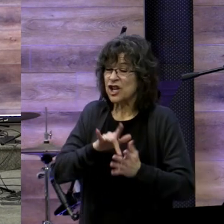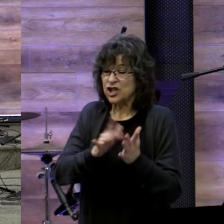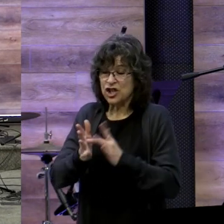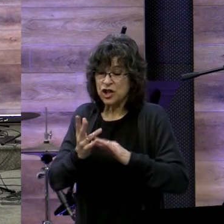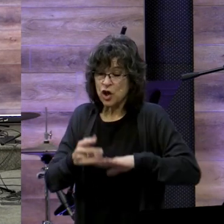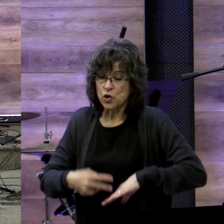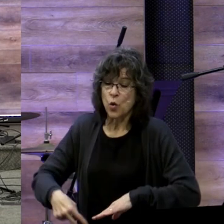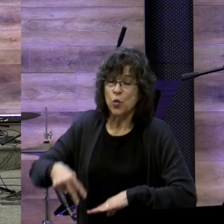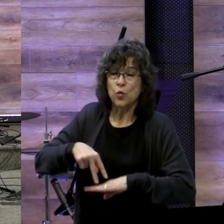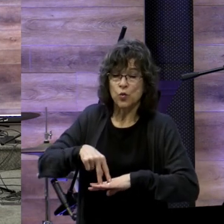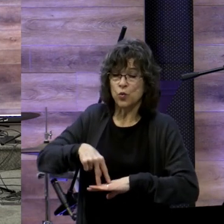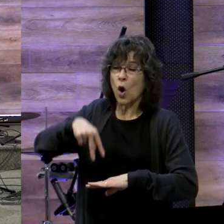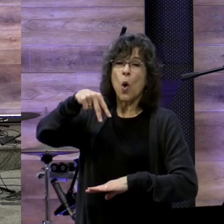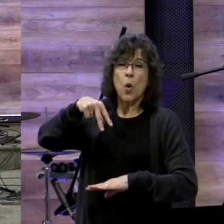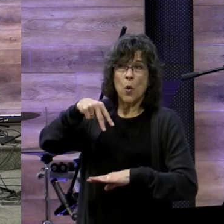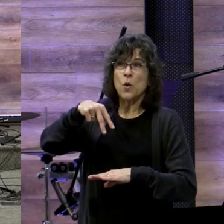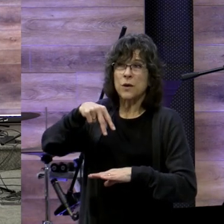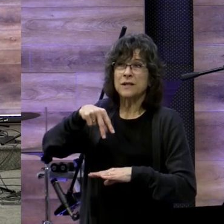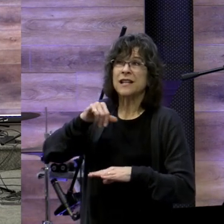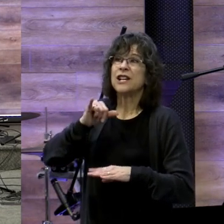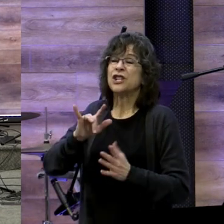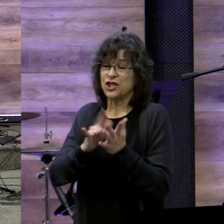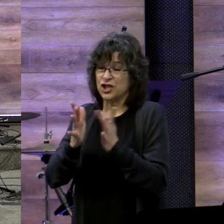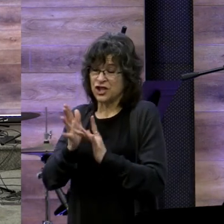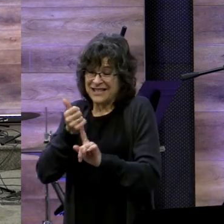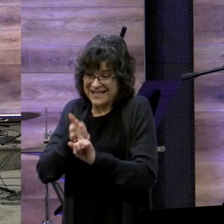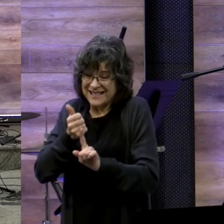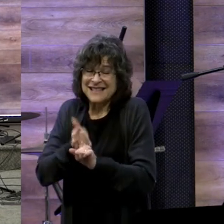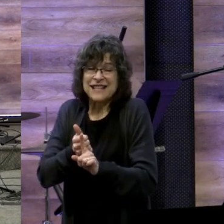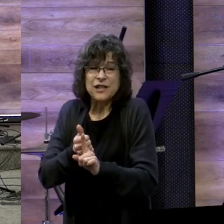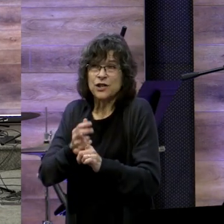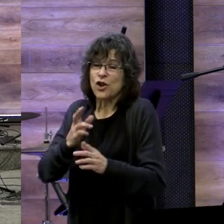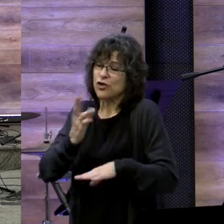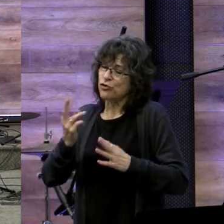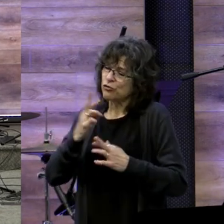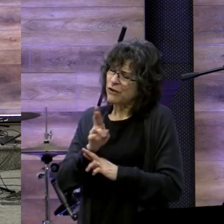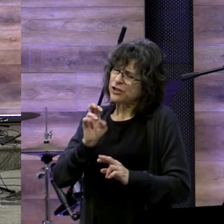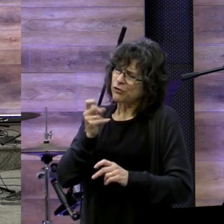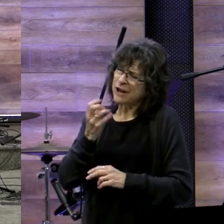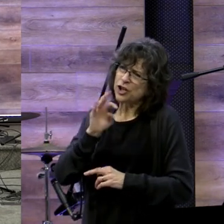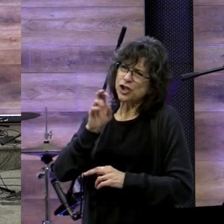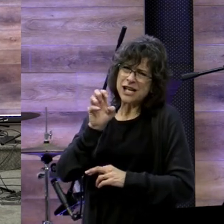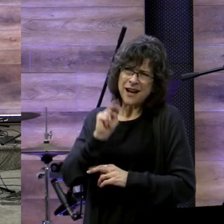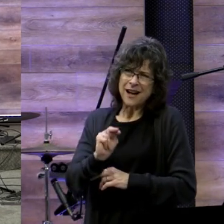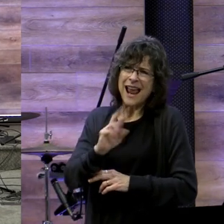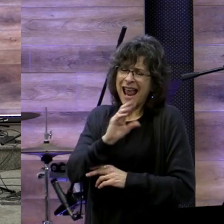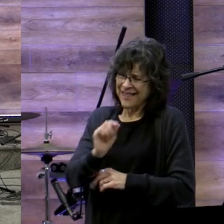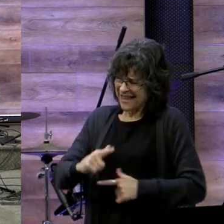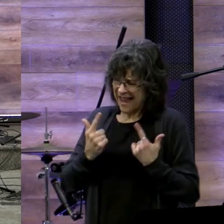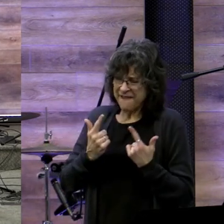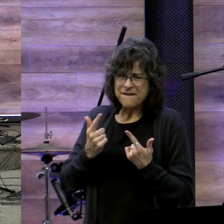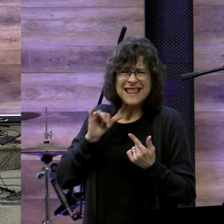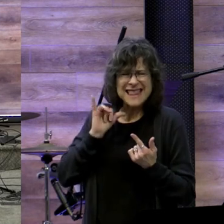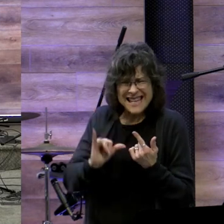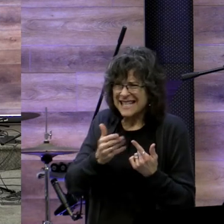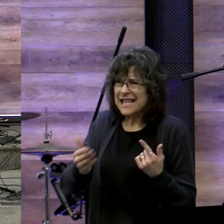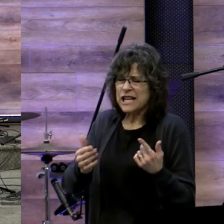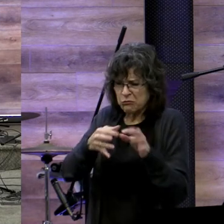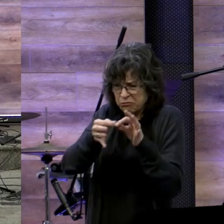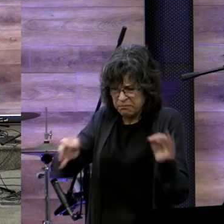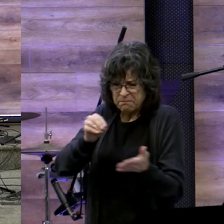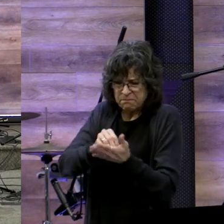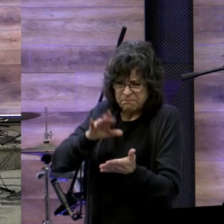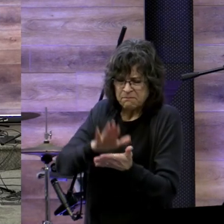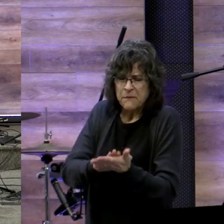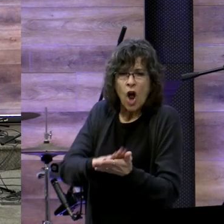the resurrection and the life, and everyone who believes in him will live even if they die. And all who live